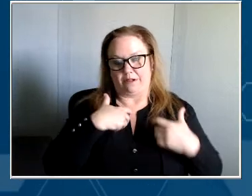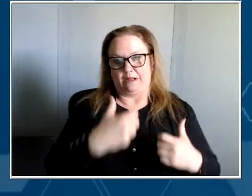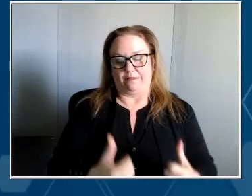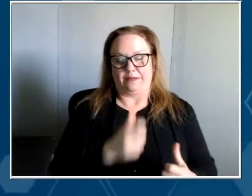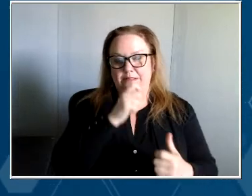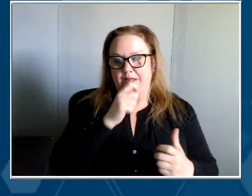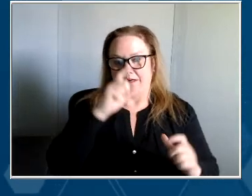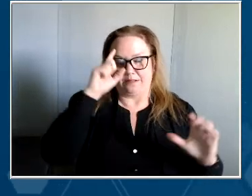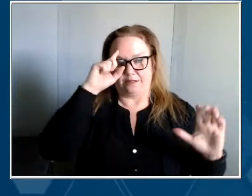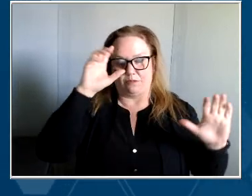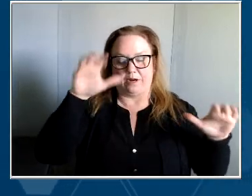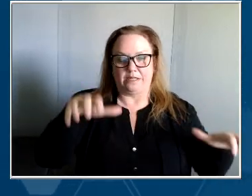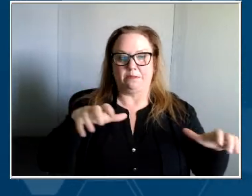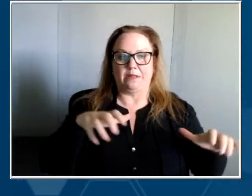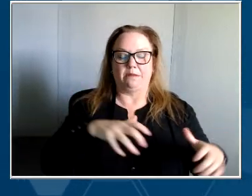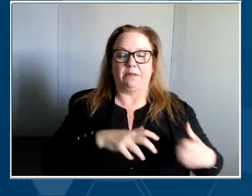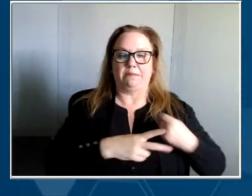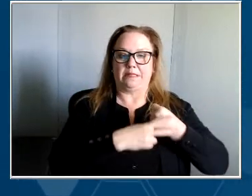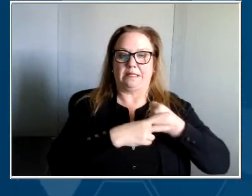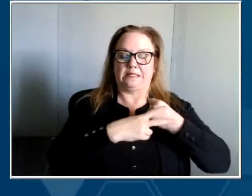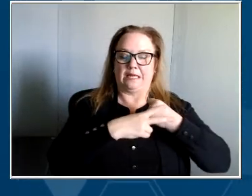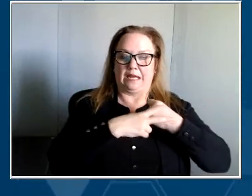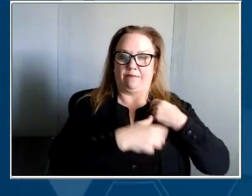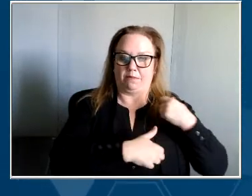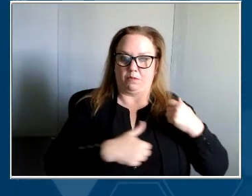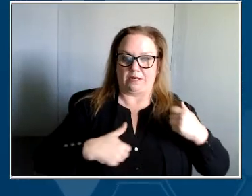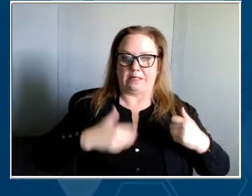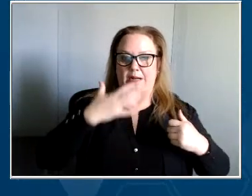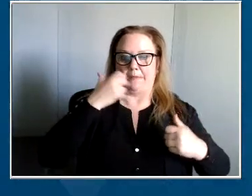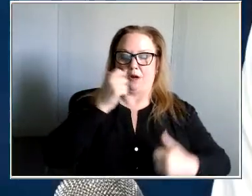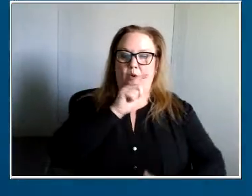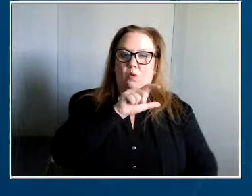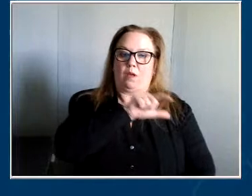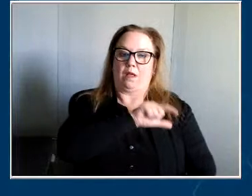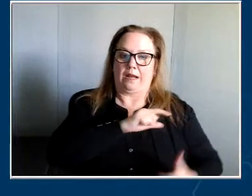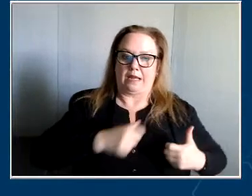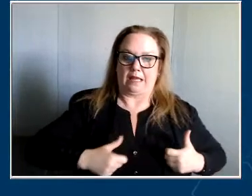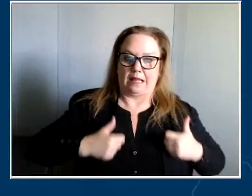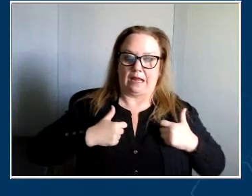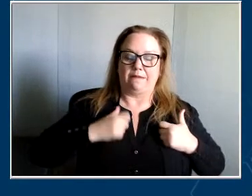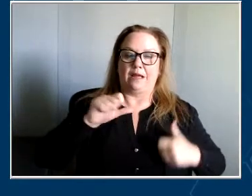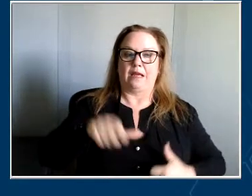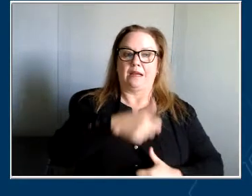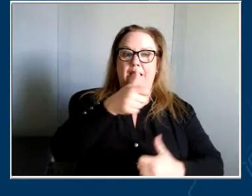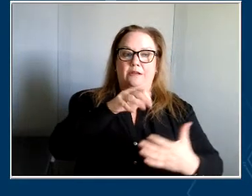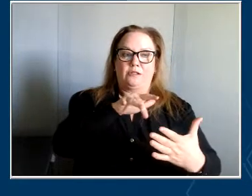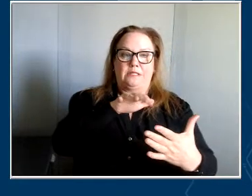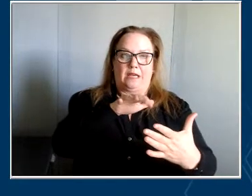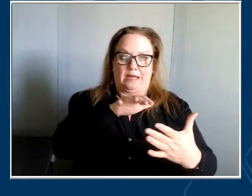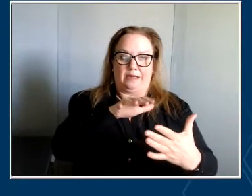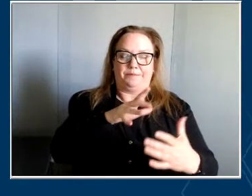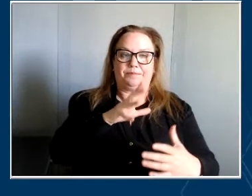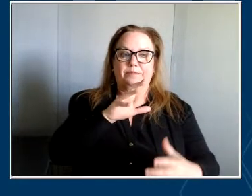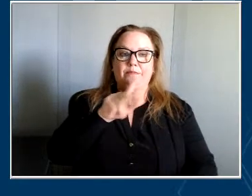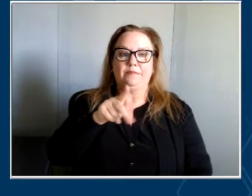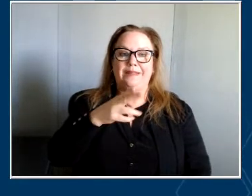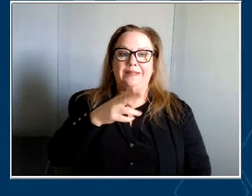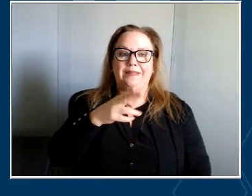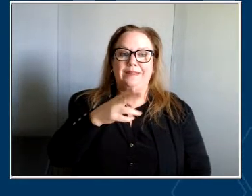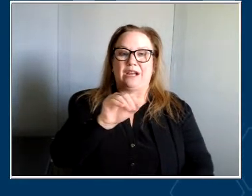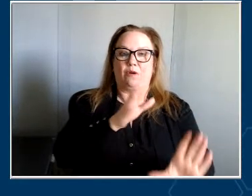surgery that preserved a breast reported a better quality of life. Another study published in Psycho-Oncology analyzed 36 other studies